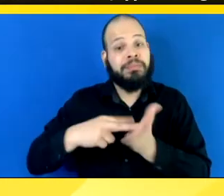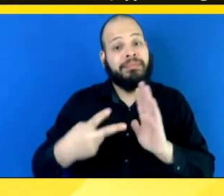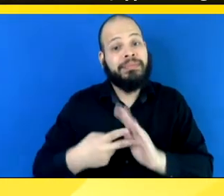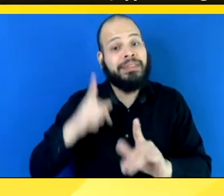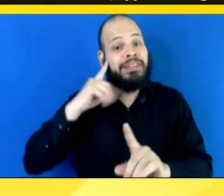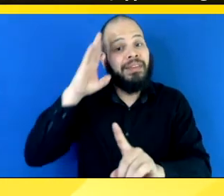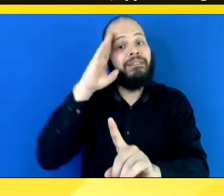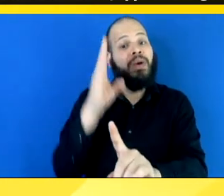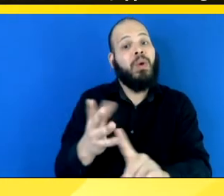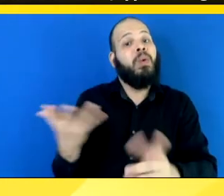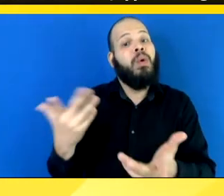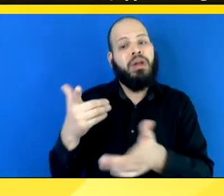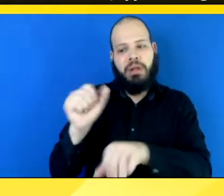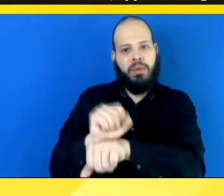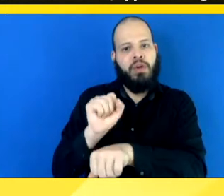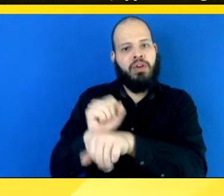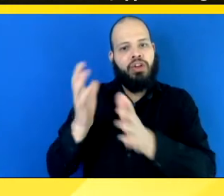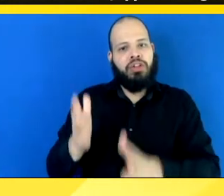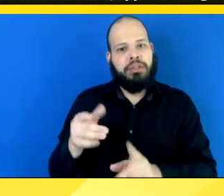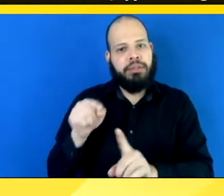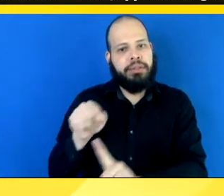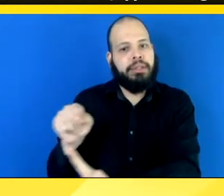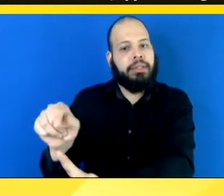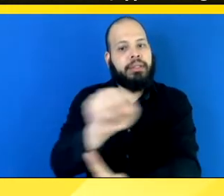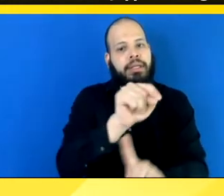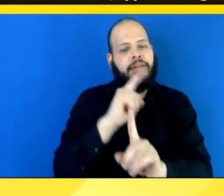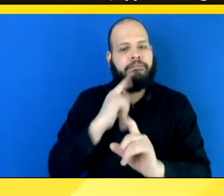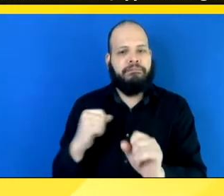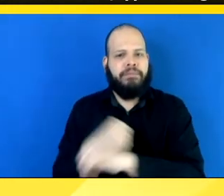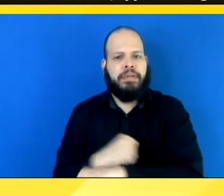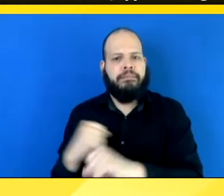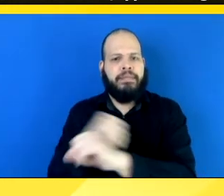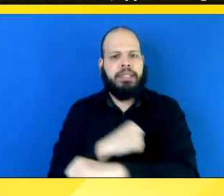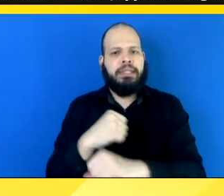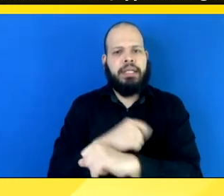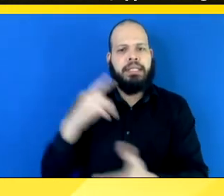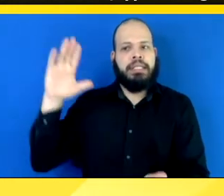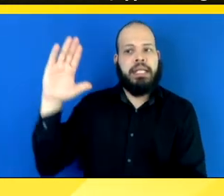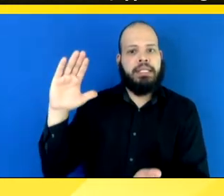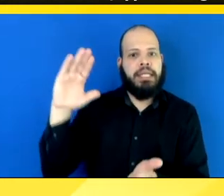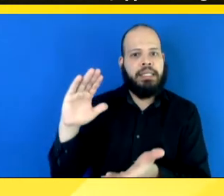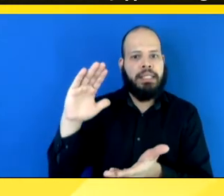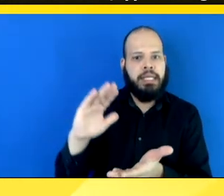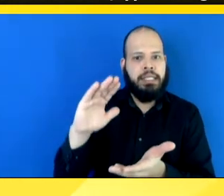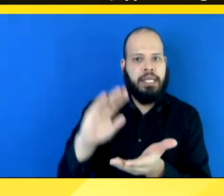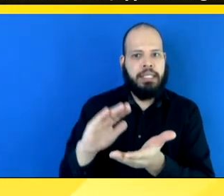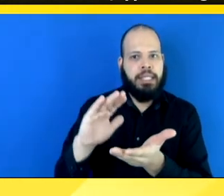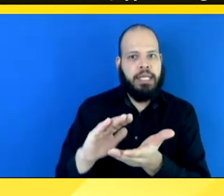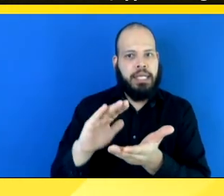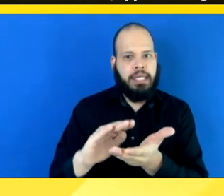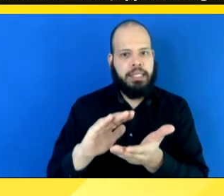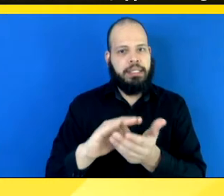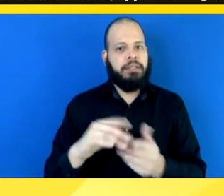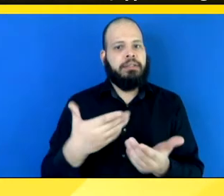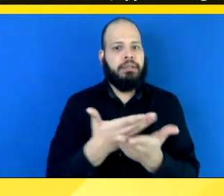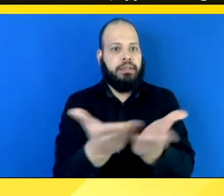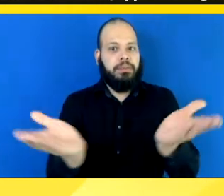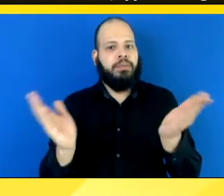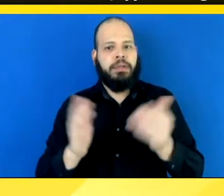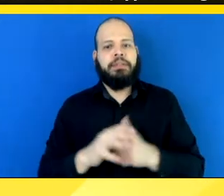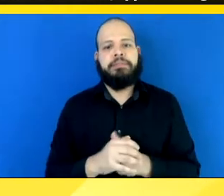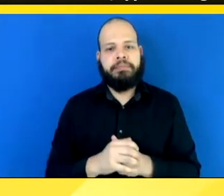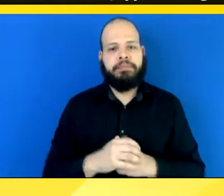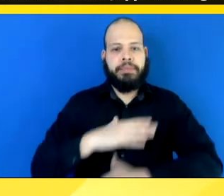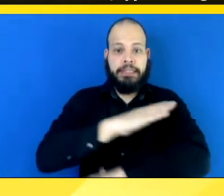have to be quite so hard. But look at the power that's at the table. Elise Saunders that is there, representing millions of people,